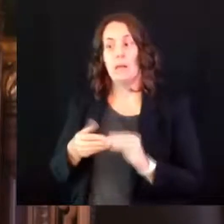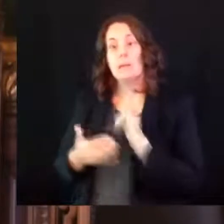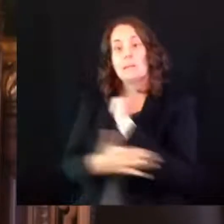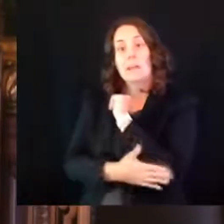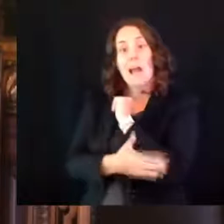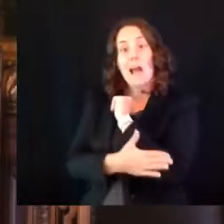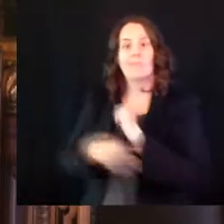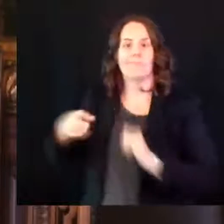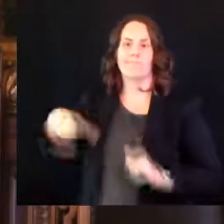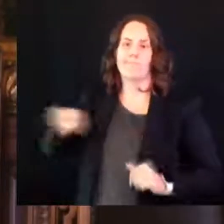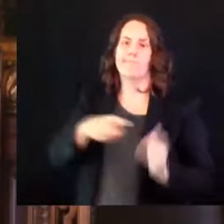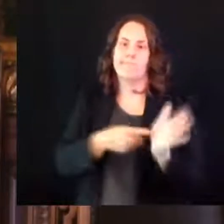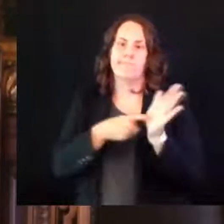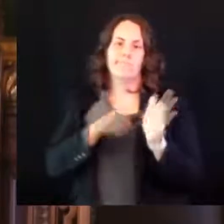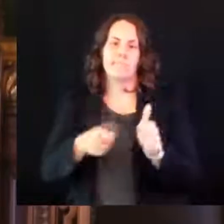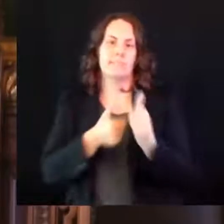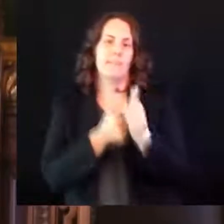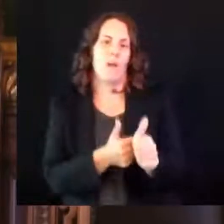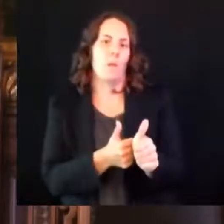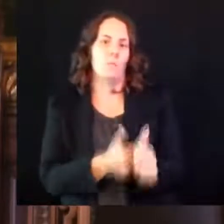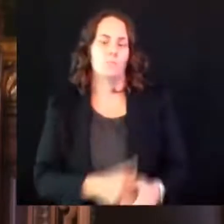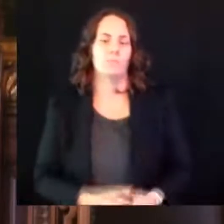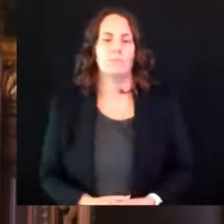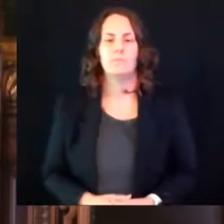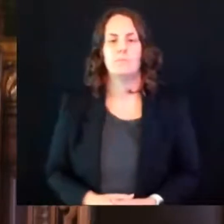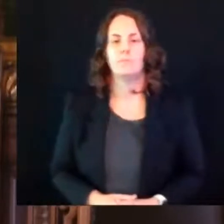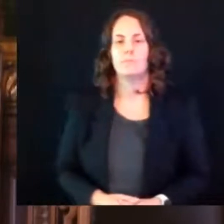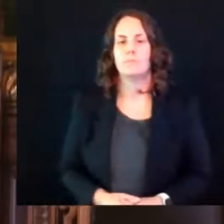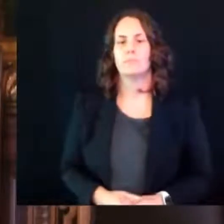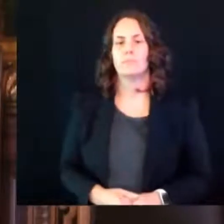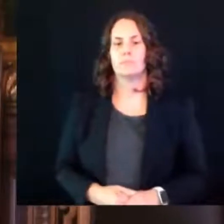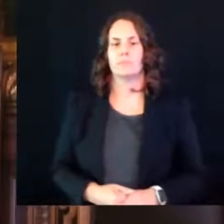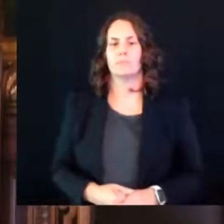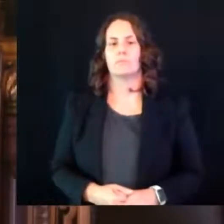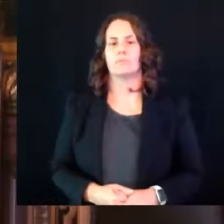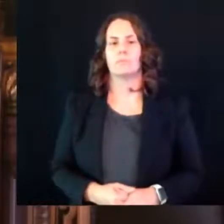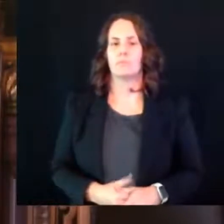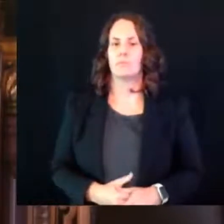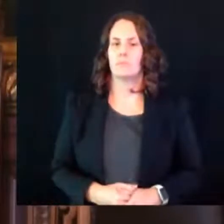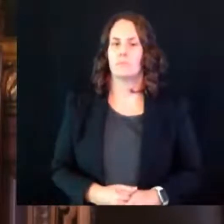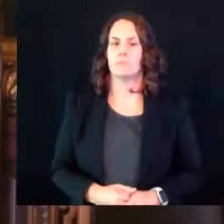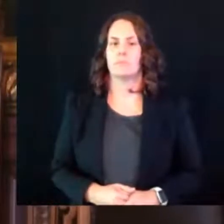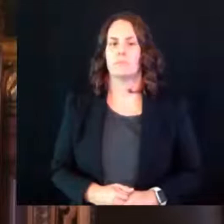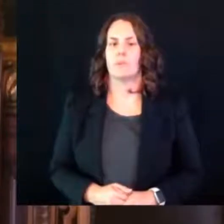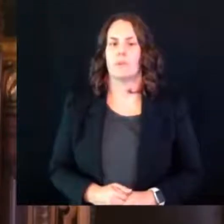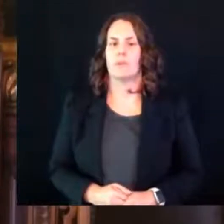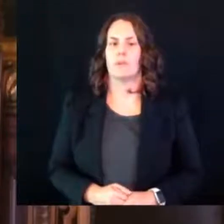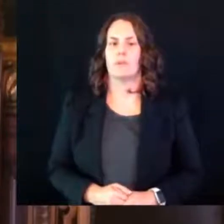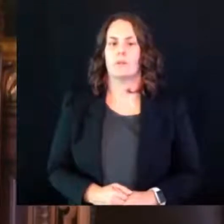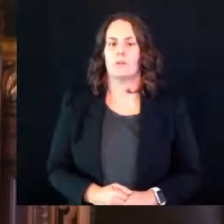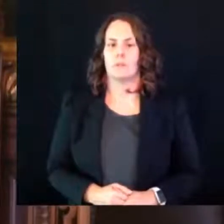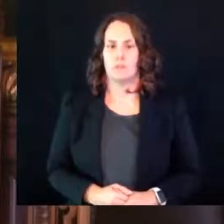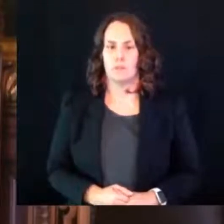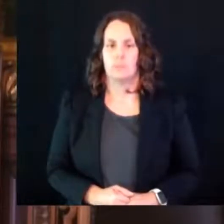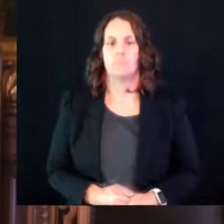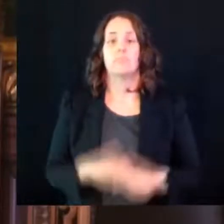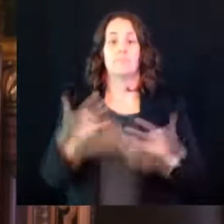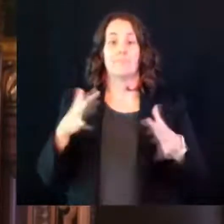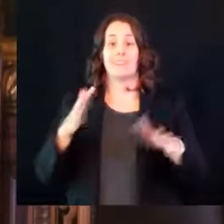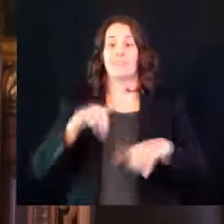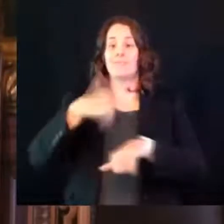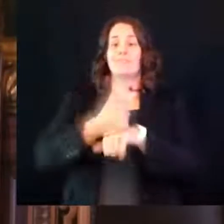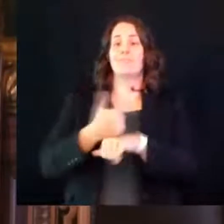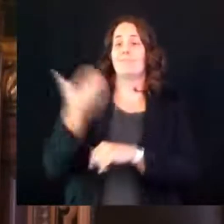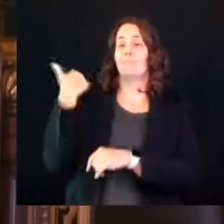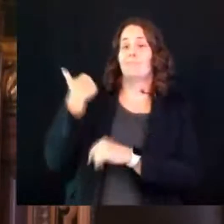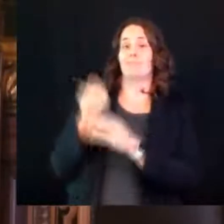When going about this, we saw with Safer at Home, despite following the clear language of the statute and despite the science and the facts being